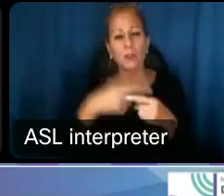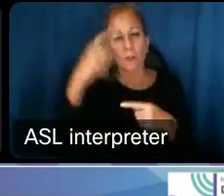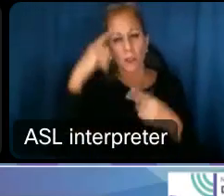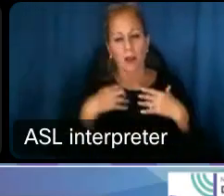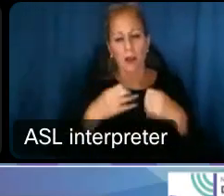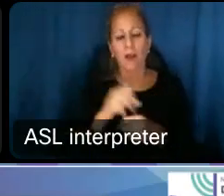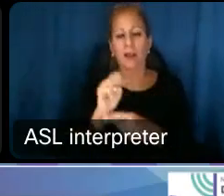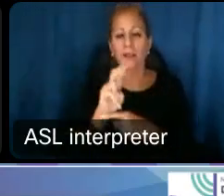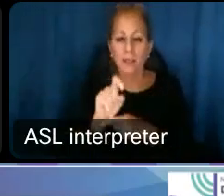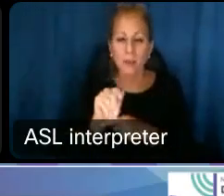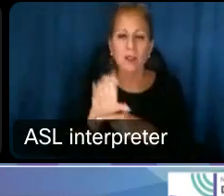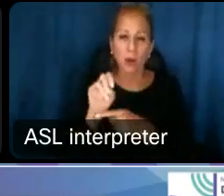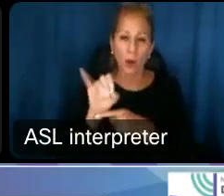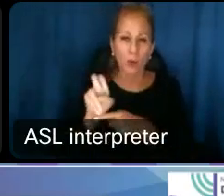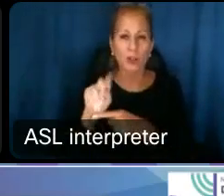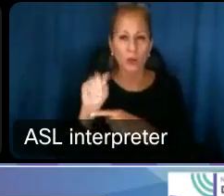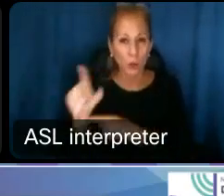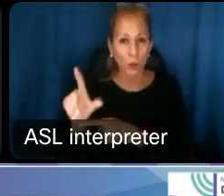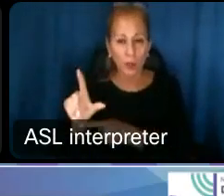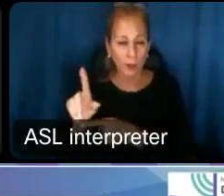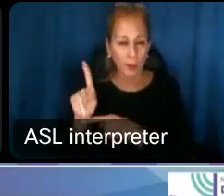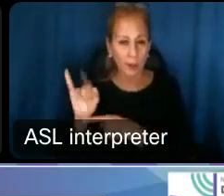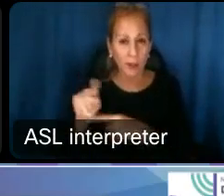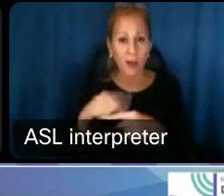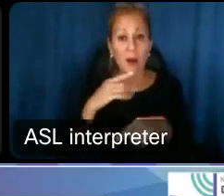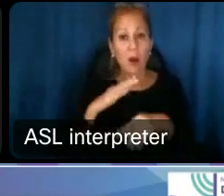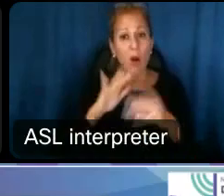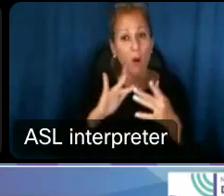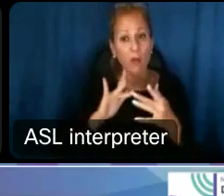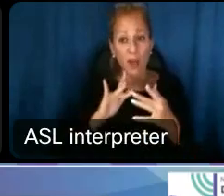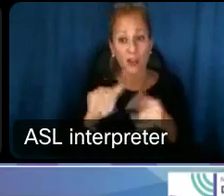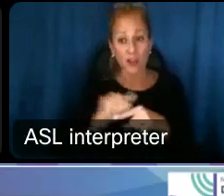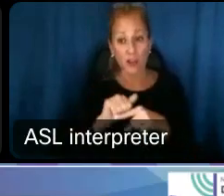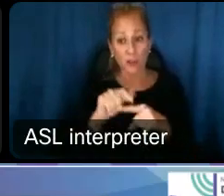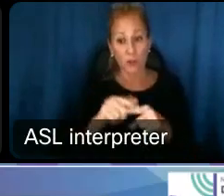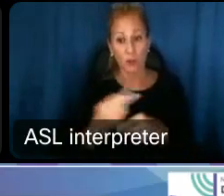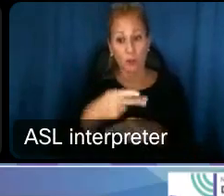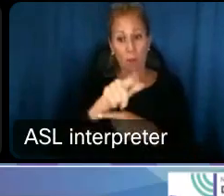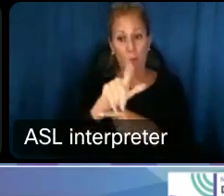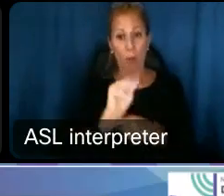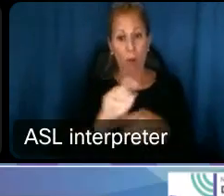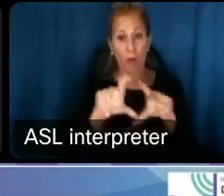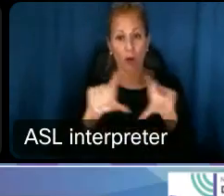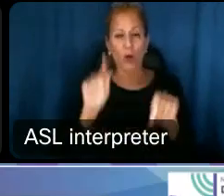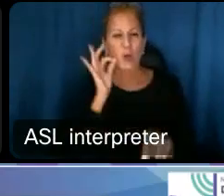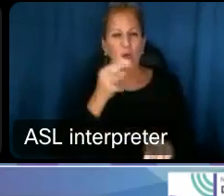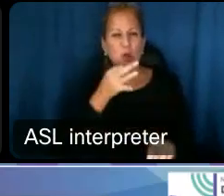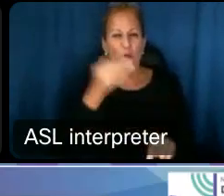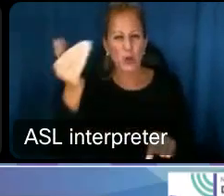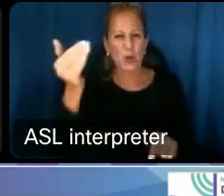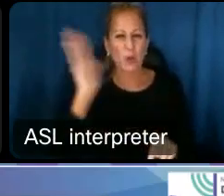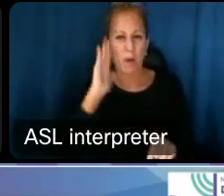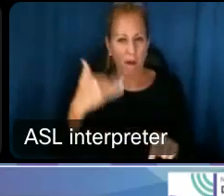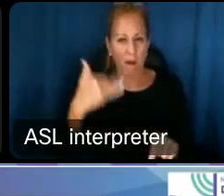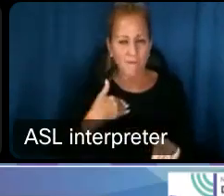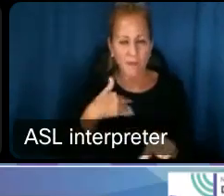and Substance Use Coercion Toolkit. Online training modules for using the palm cards are coming soon. As you